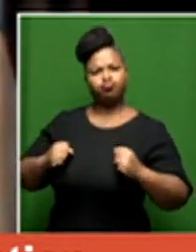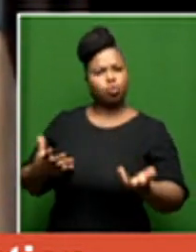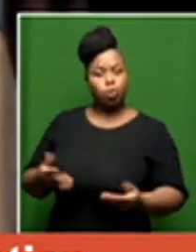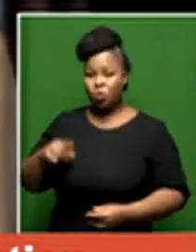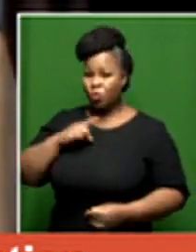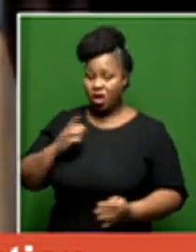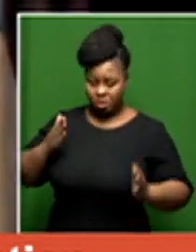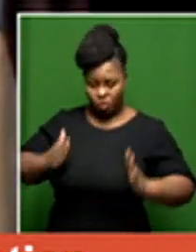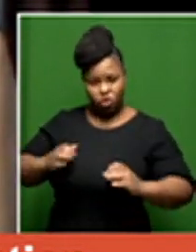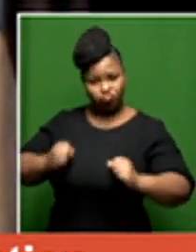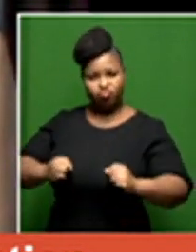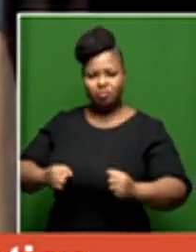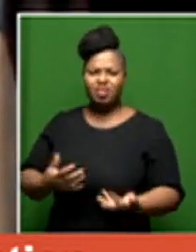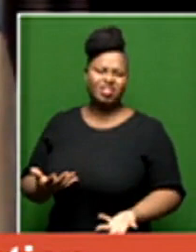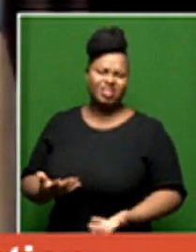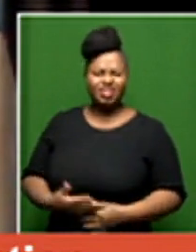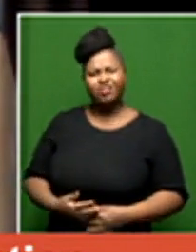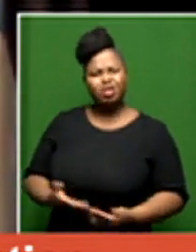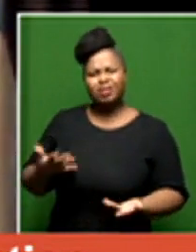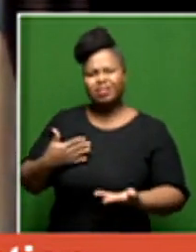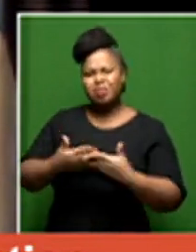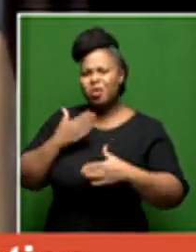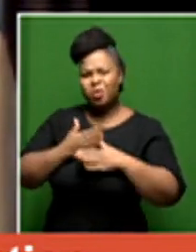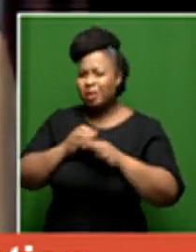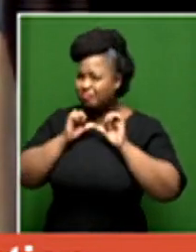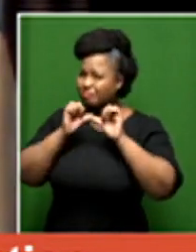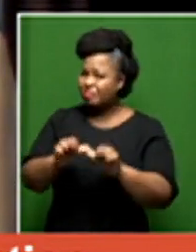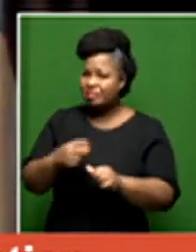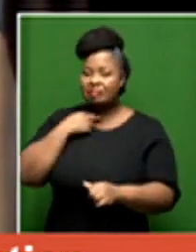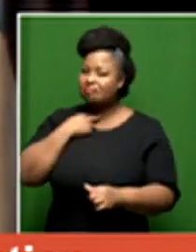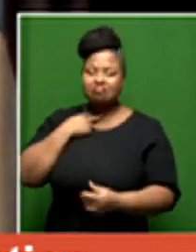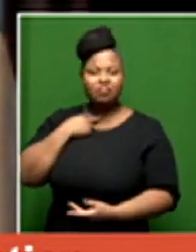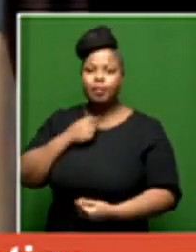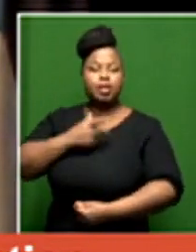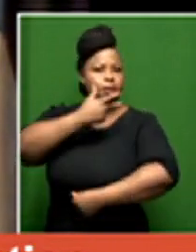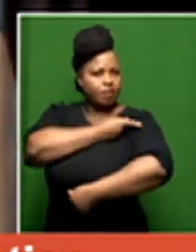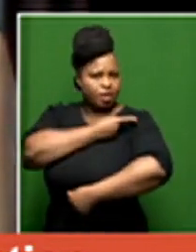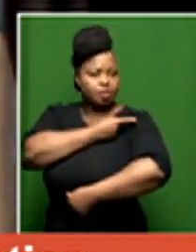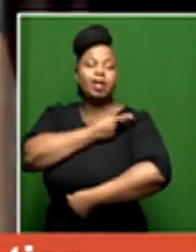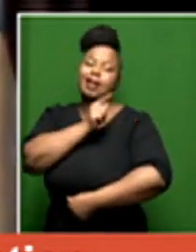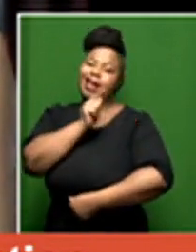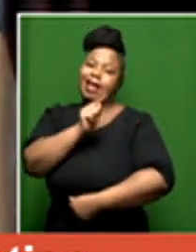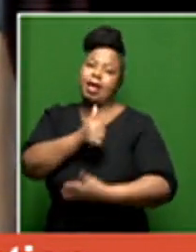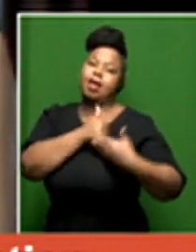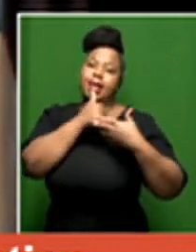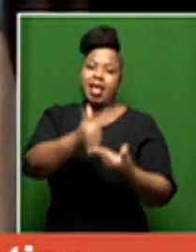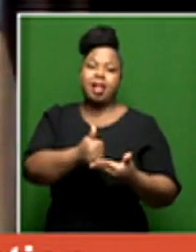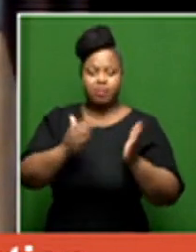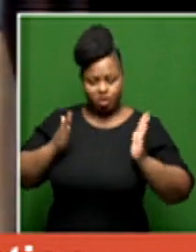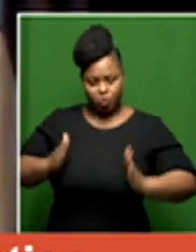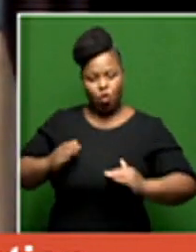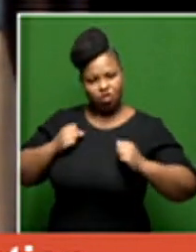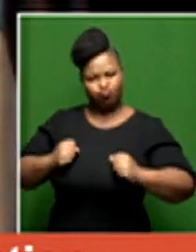your own immunity, it may be less effective than the vaccine. The vaccines make sure that your immunity is